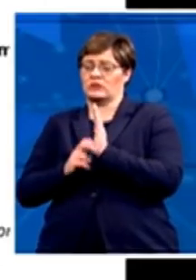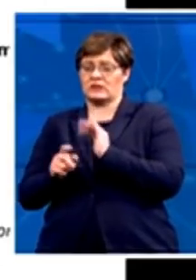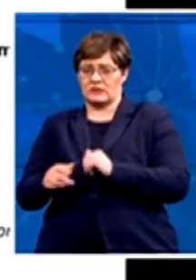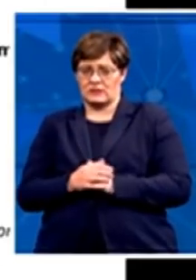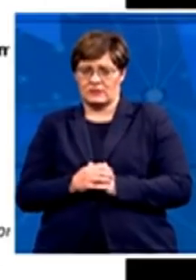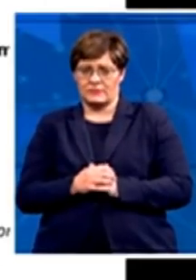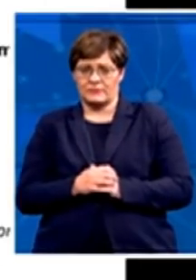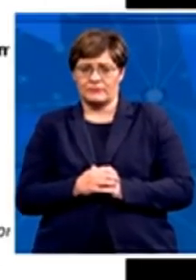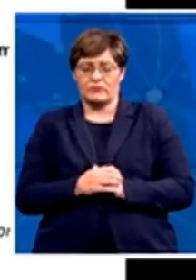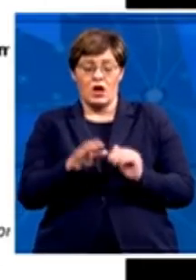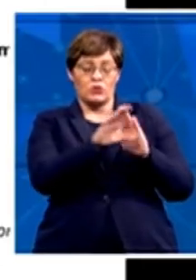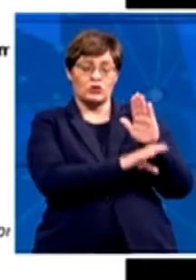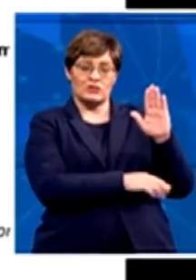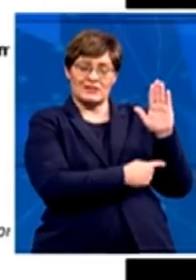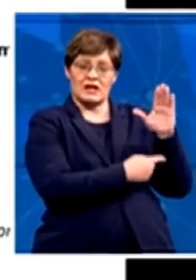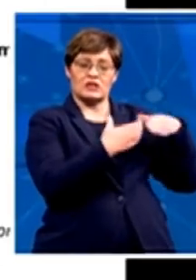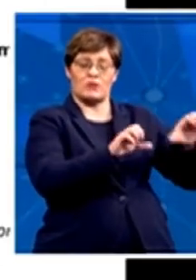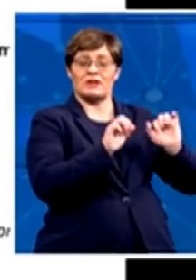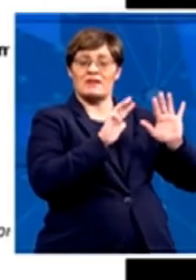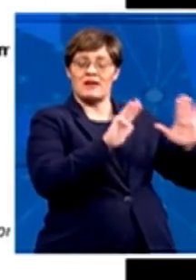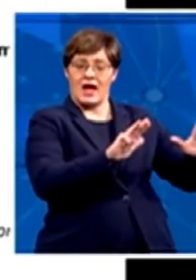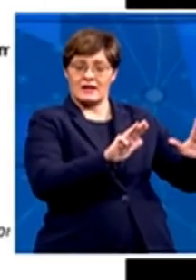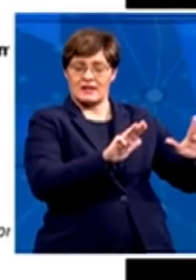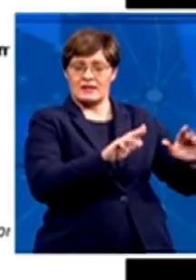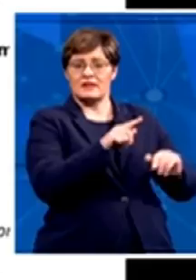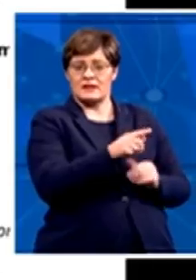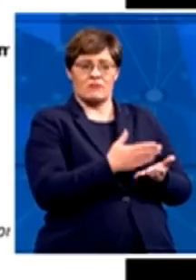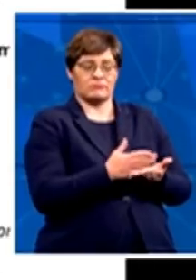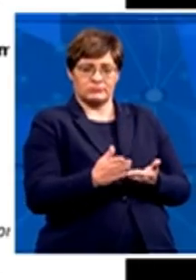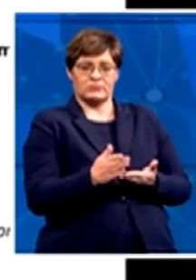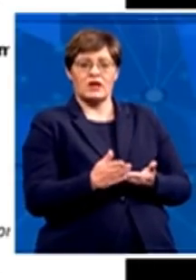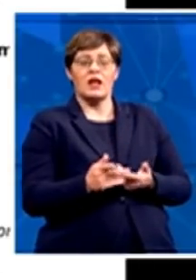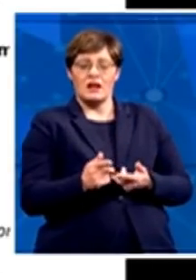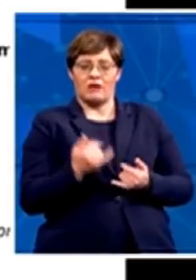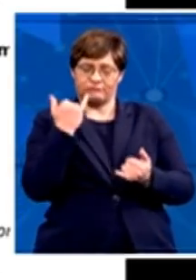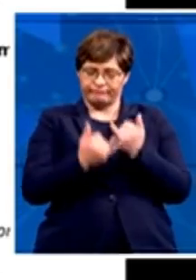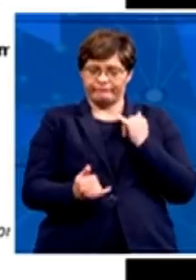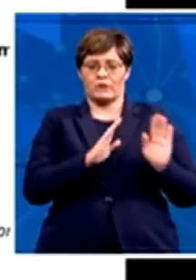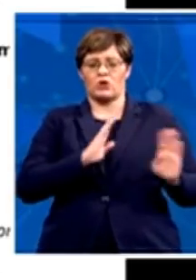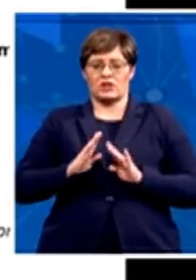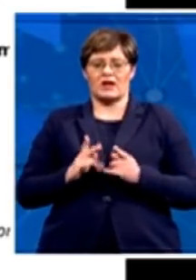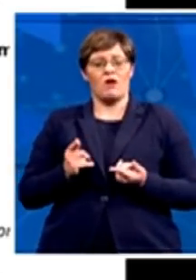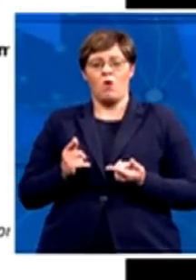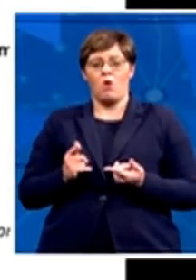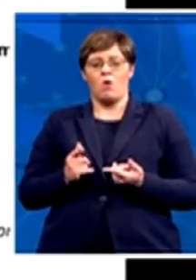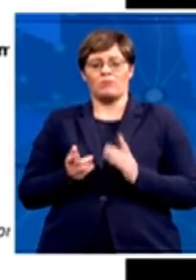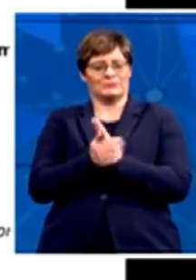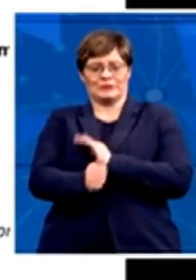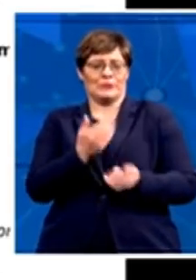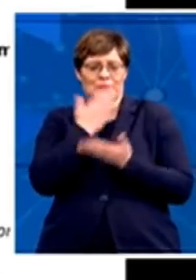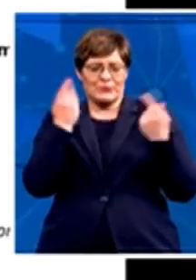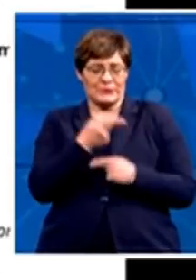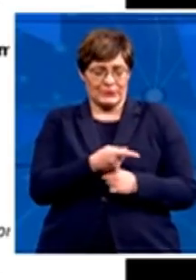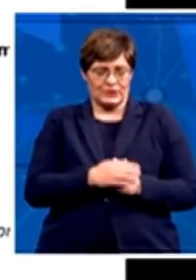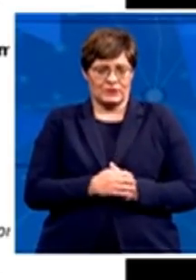9 heads may be removed on grounds of misconduct, incapacity, or incompetence. In our case, the motion